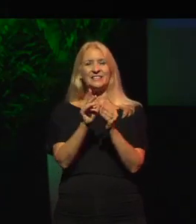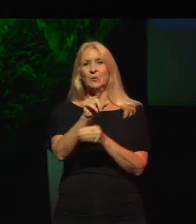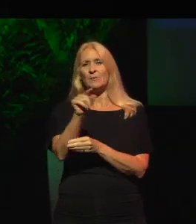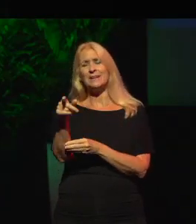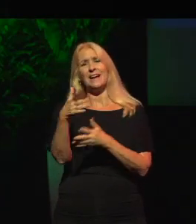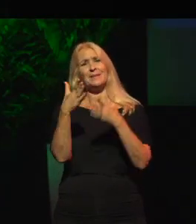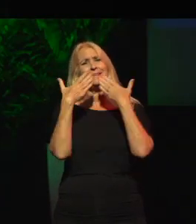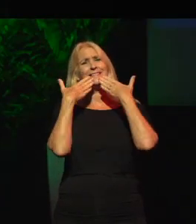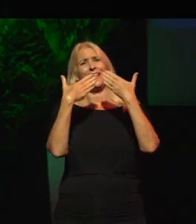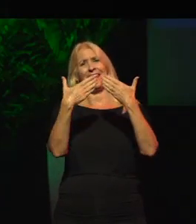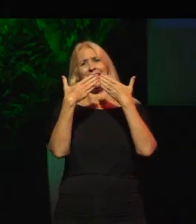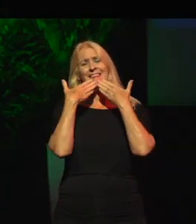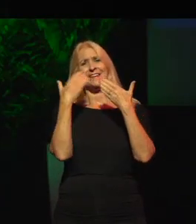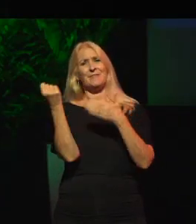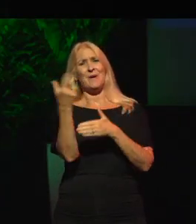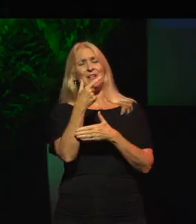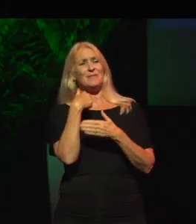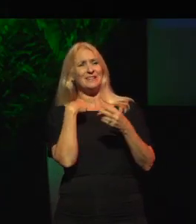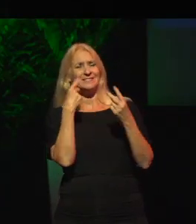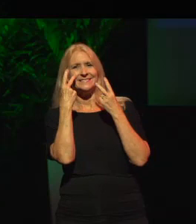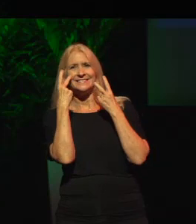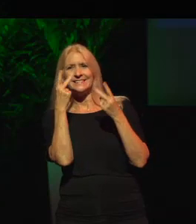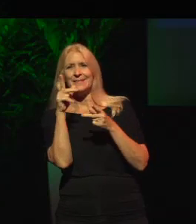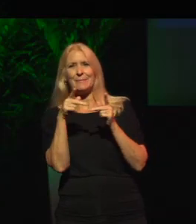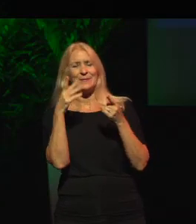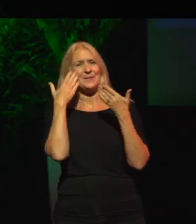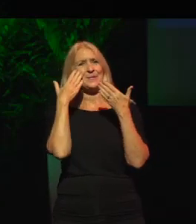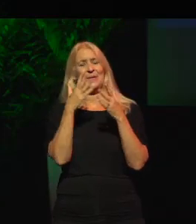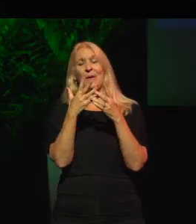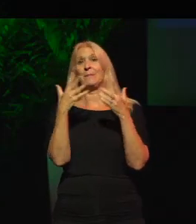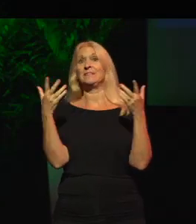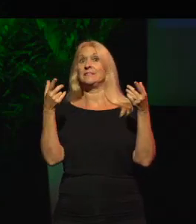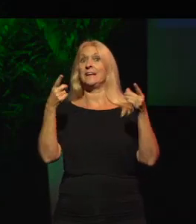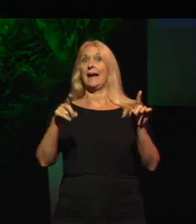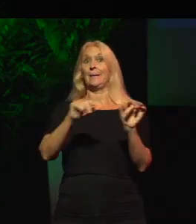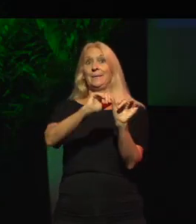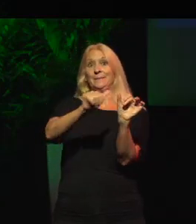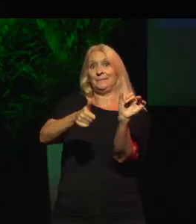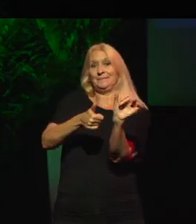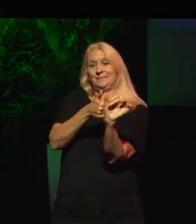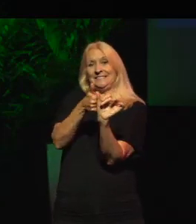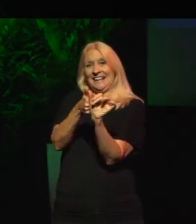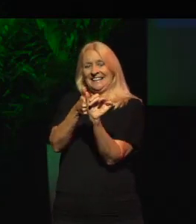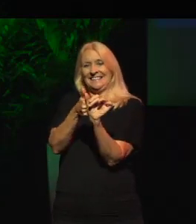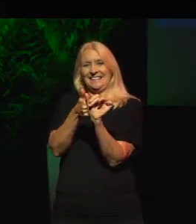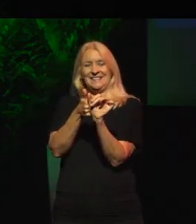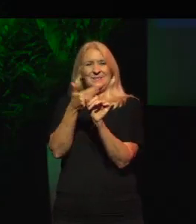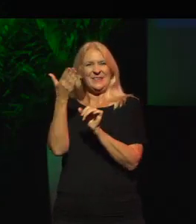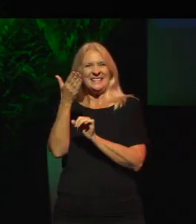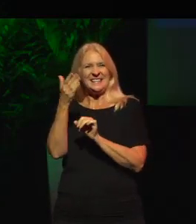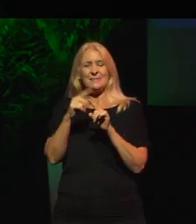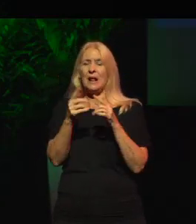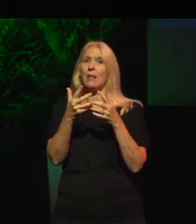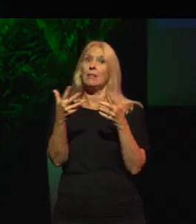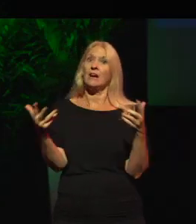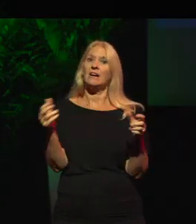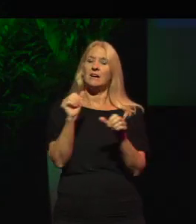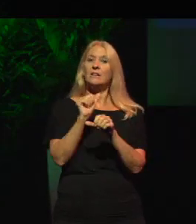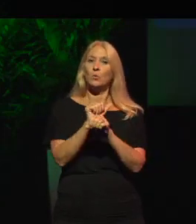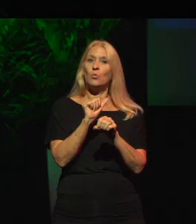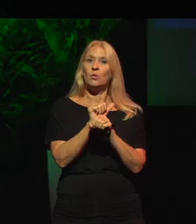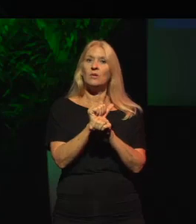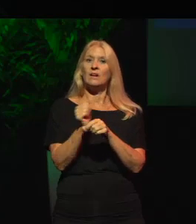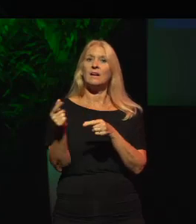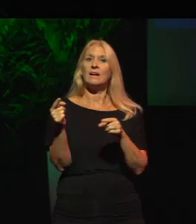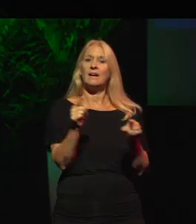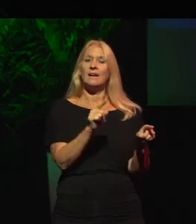Please say thank you to all of them when you see them. You don't know how much is going on behind the scenes, but it's a tremendous amount of work that goes on to putting on a